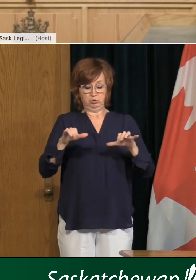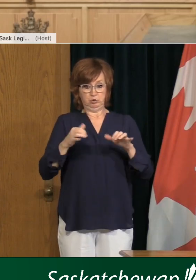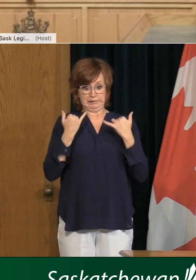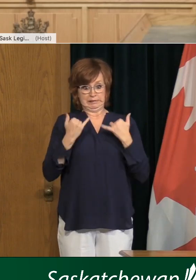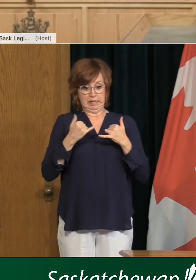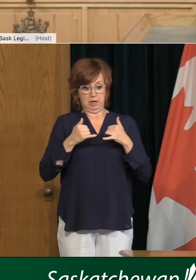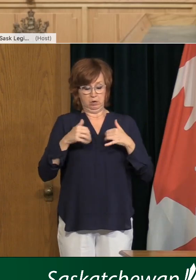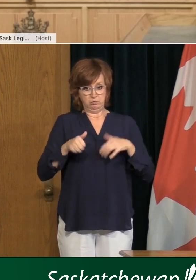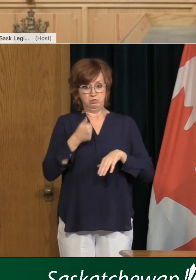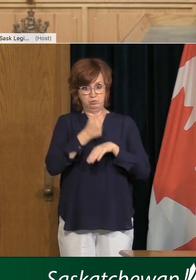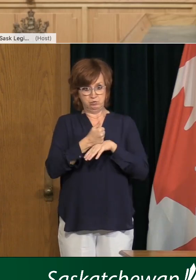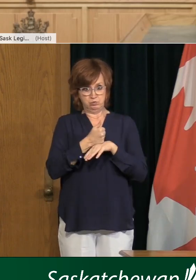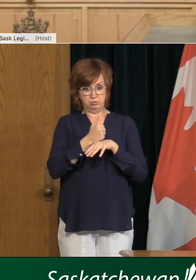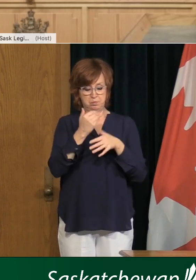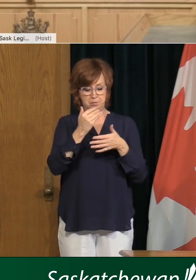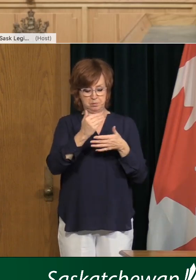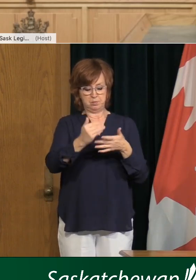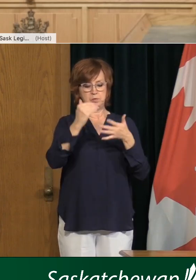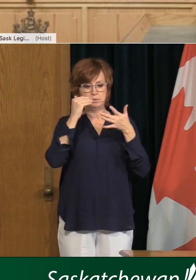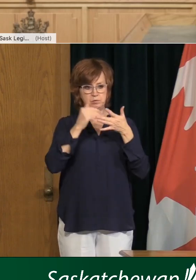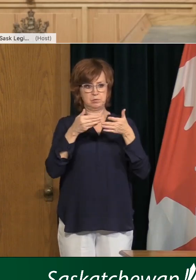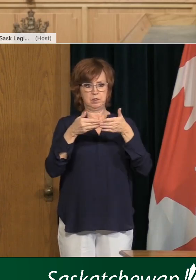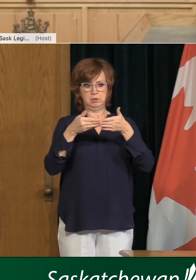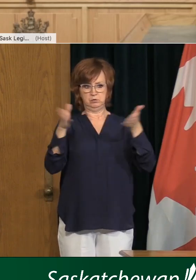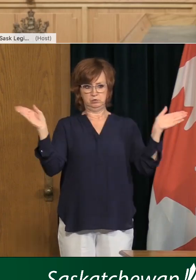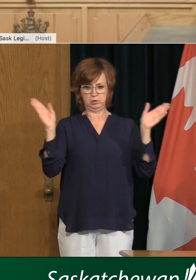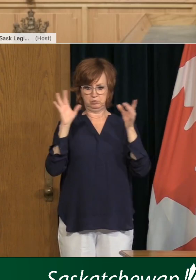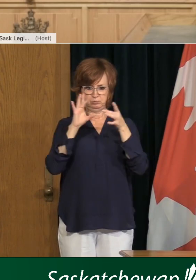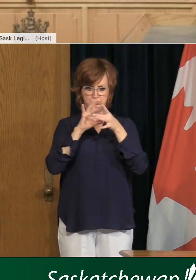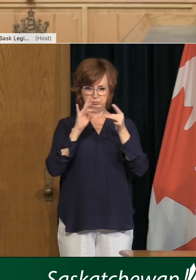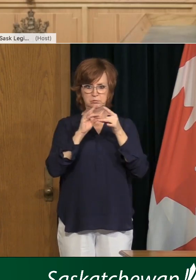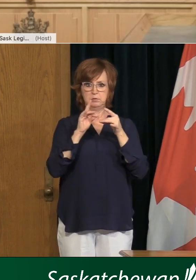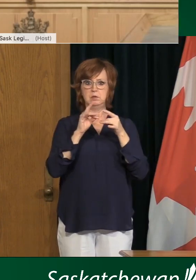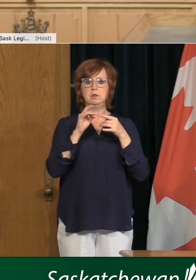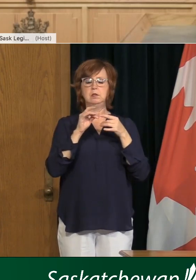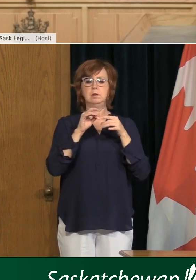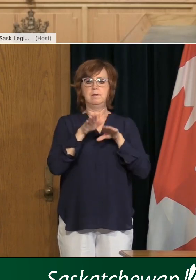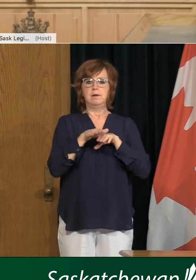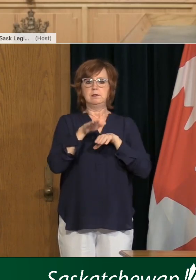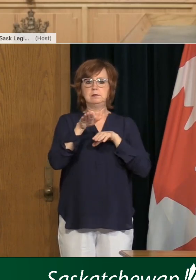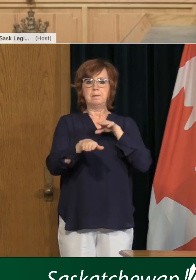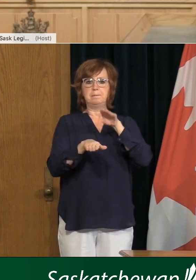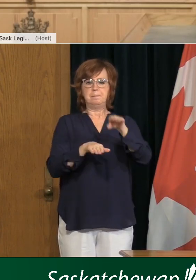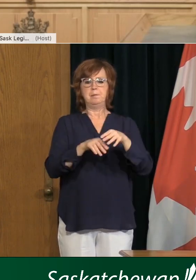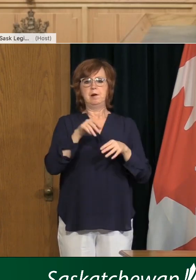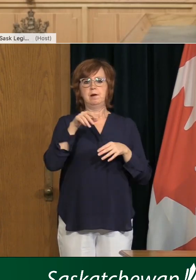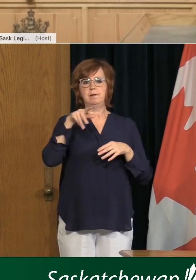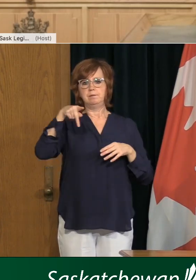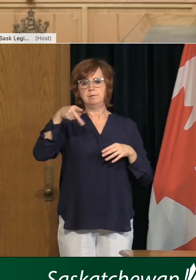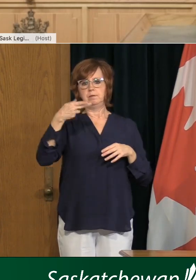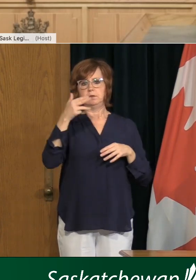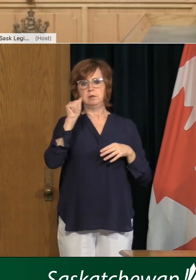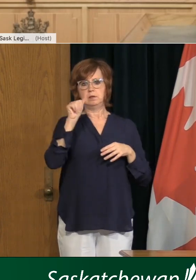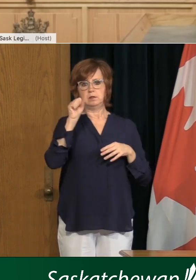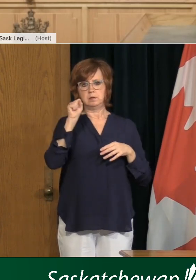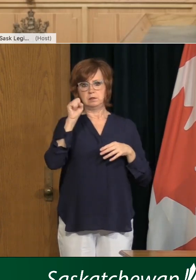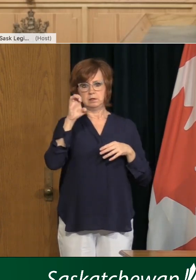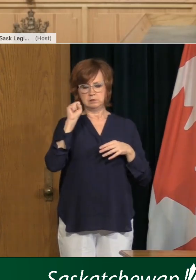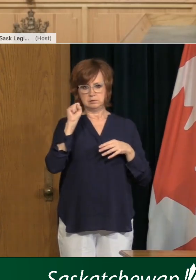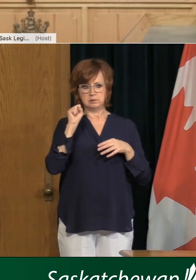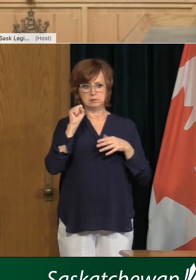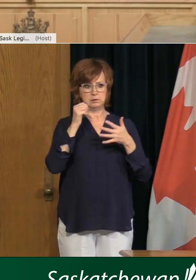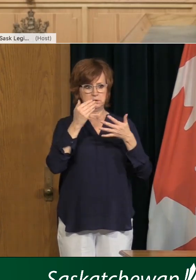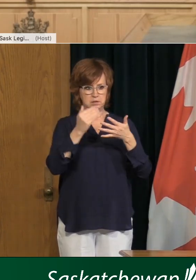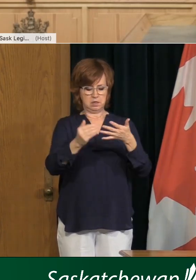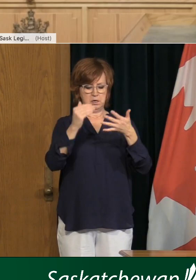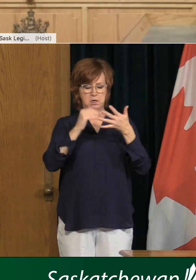plan, and then I'd like to give an overview of the stages of the plan at a very high level, as well as some